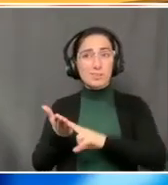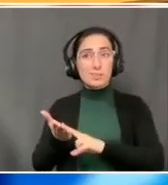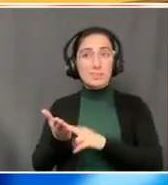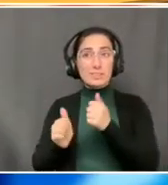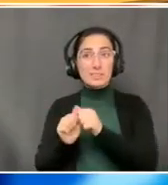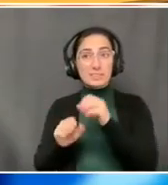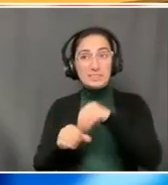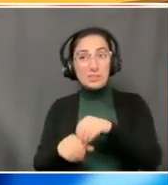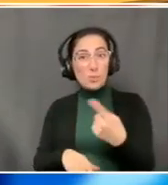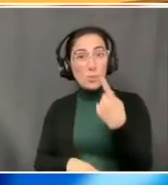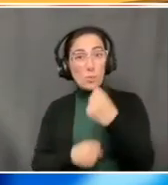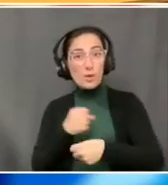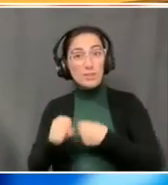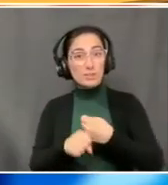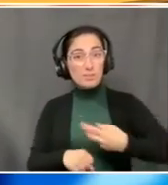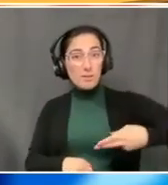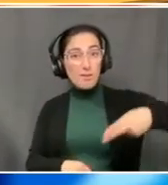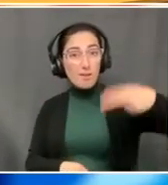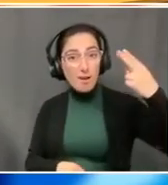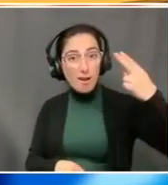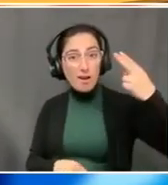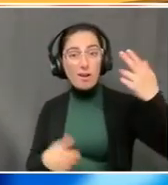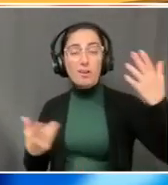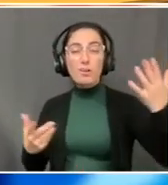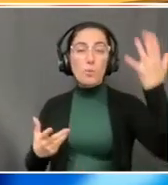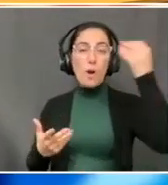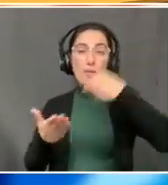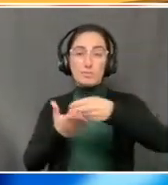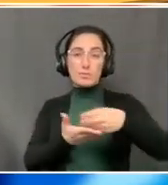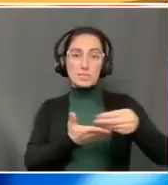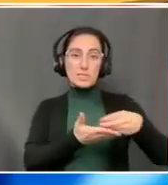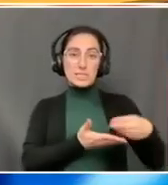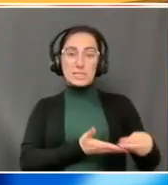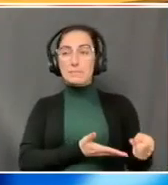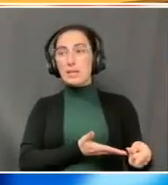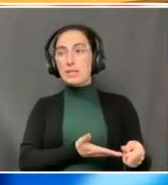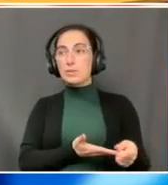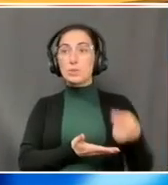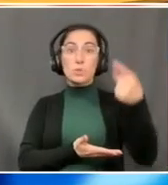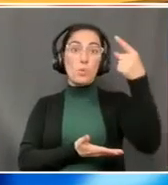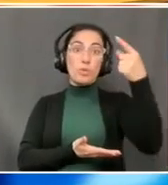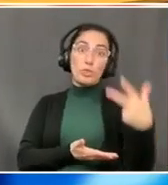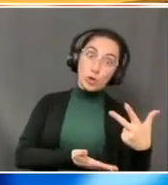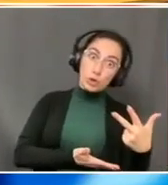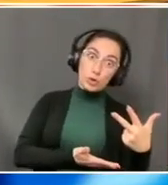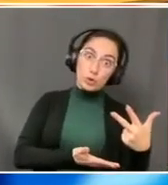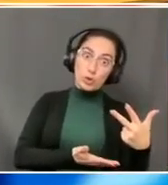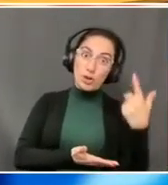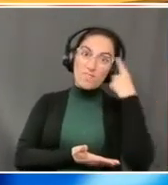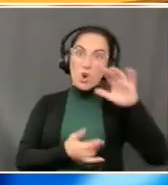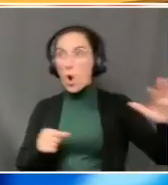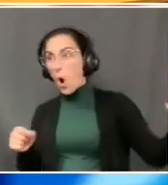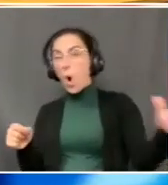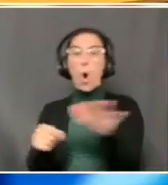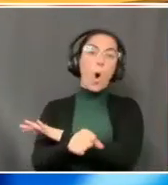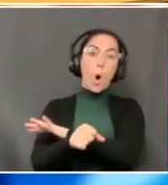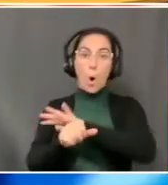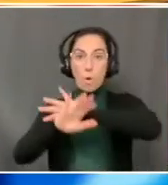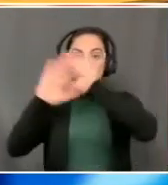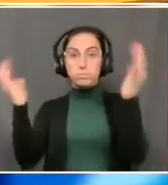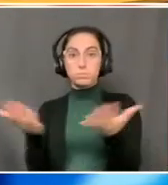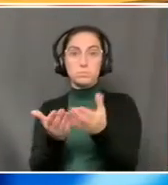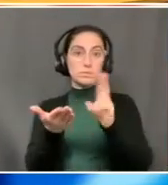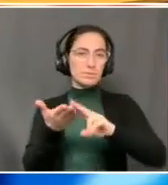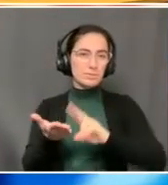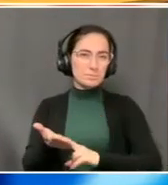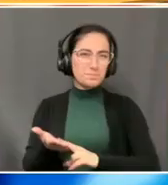to be that high because the spending was a third of that in all contracts. And so the only thing I don't know,